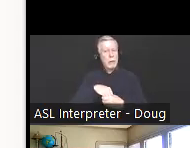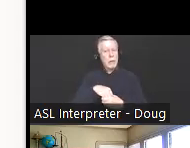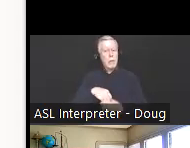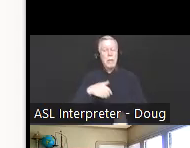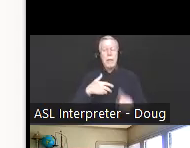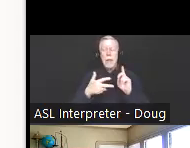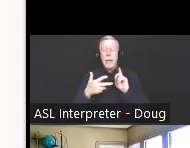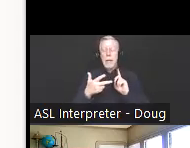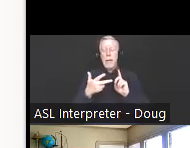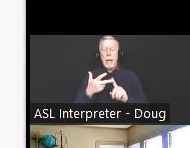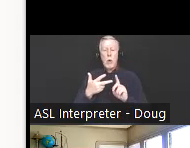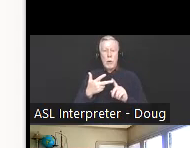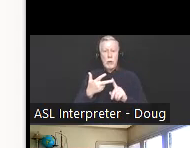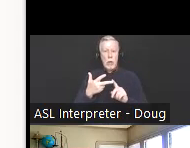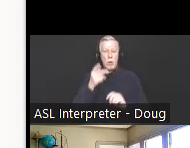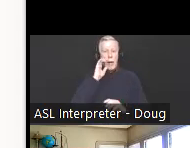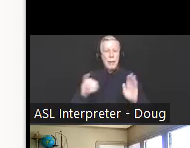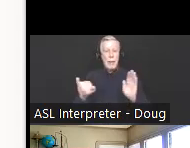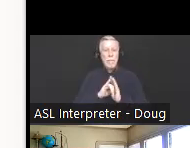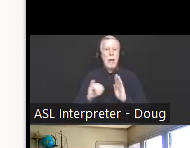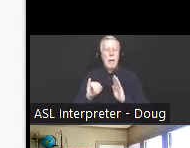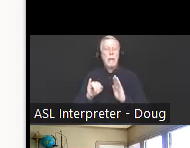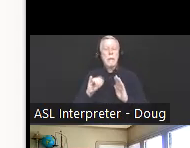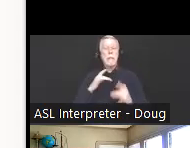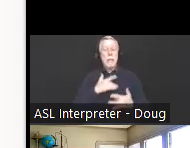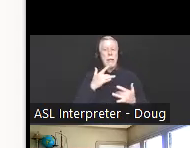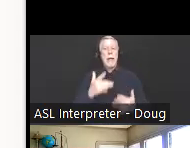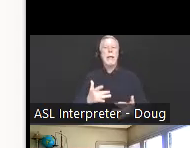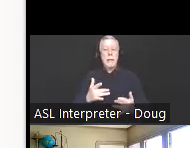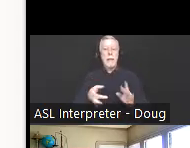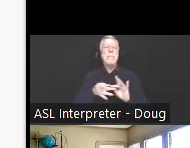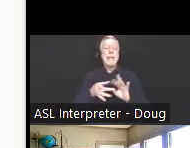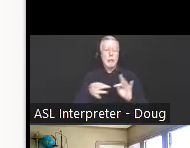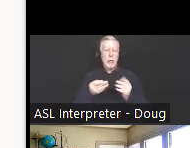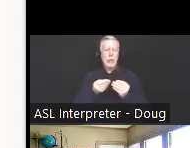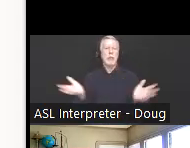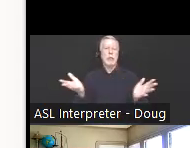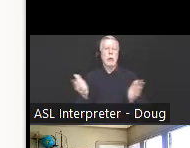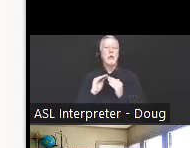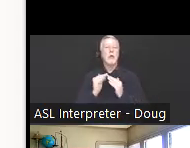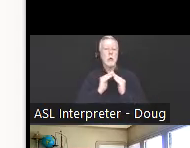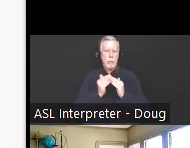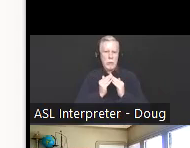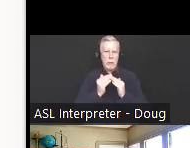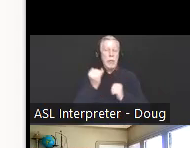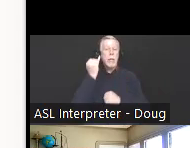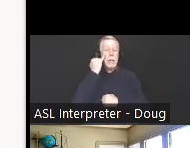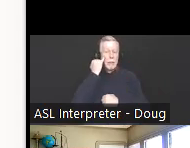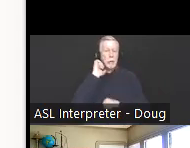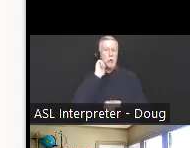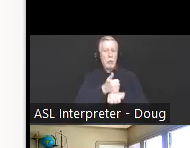also identifies what is the likely message to the community when you position the work